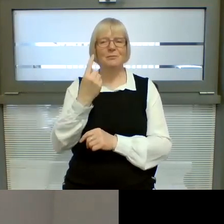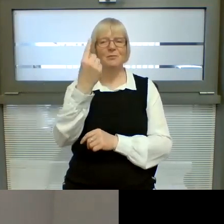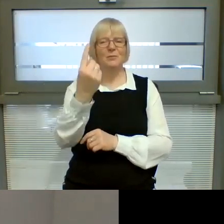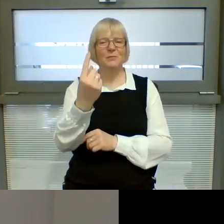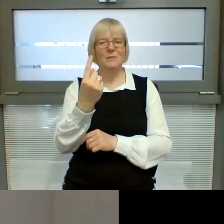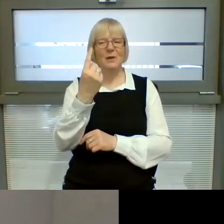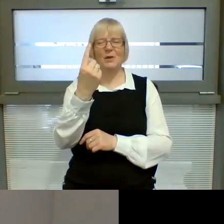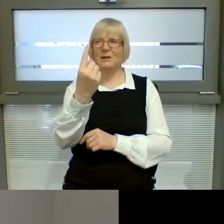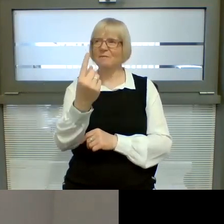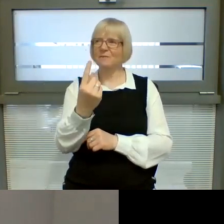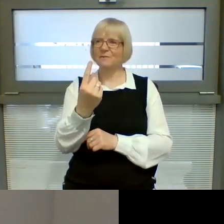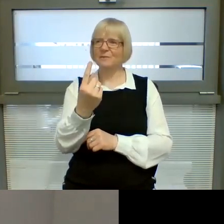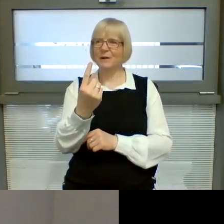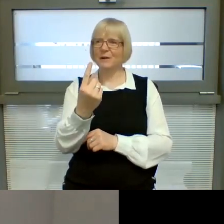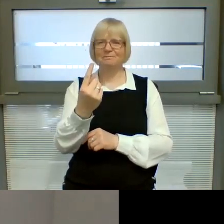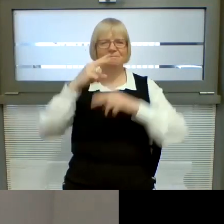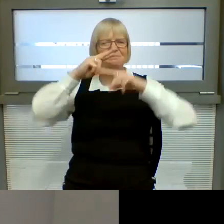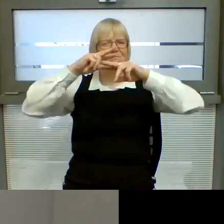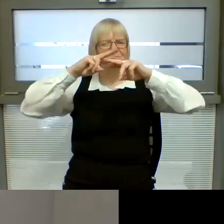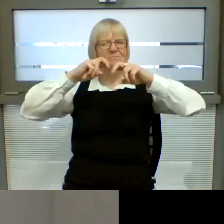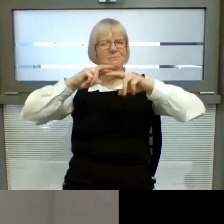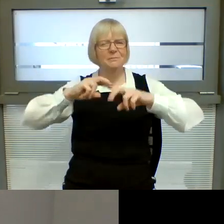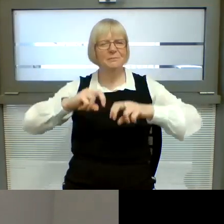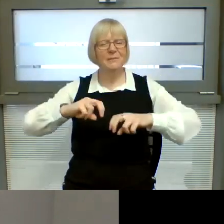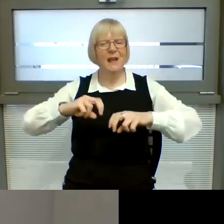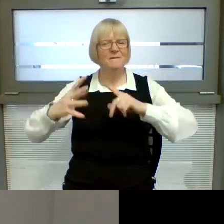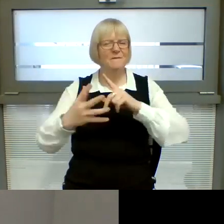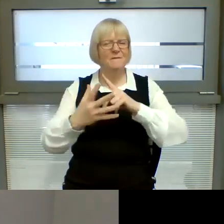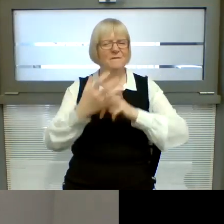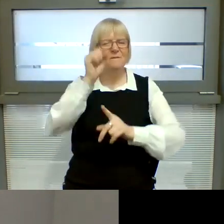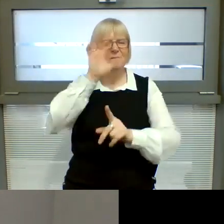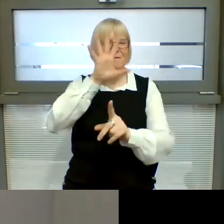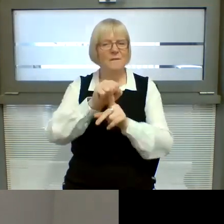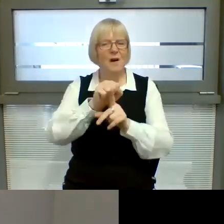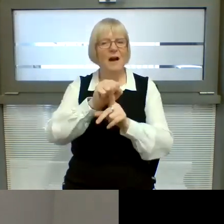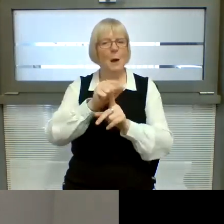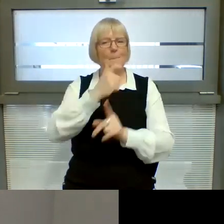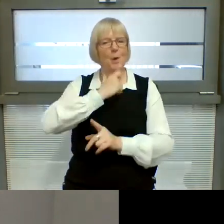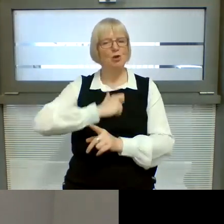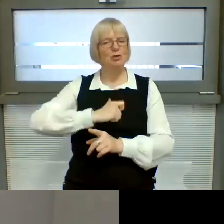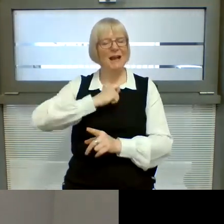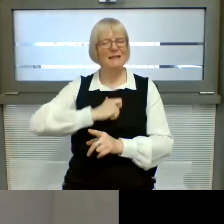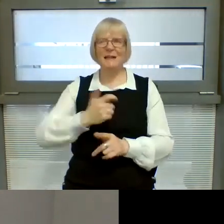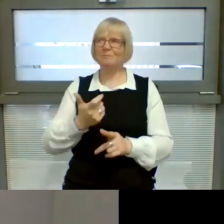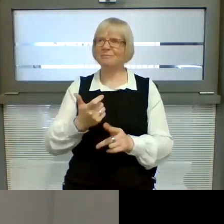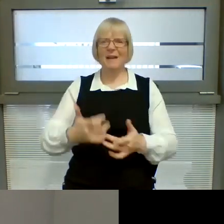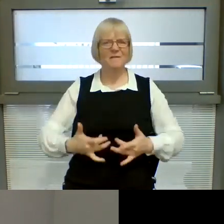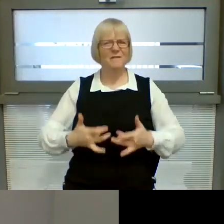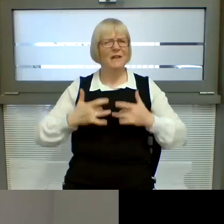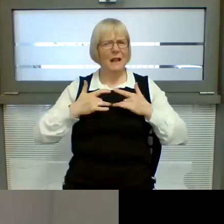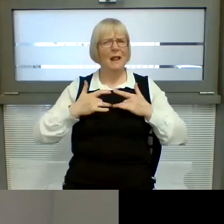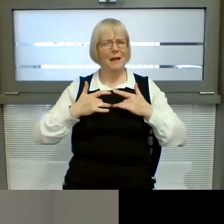You're digging and finding and presenting personality and feeling, in your